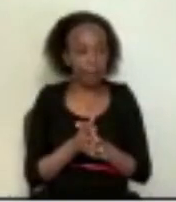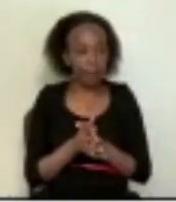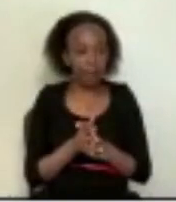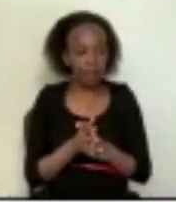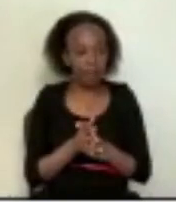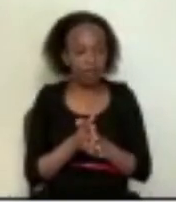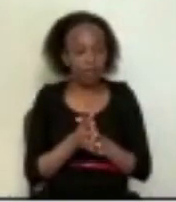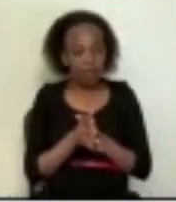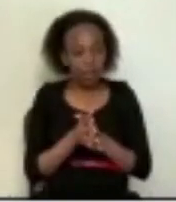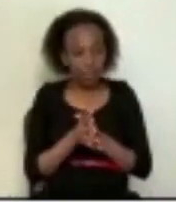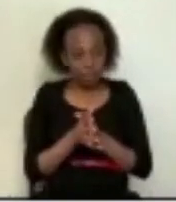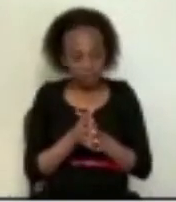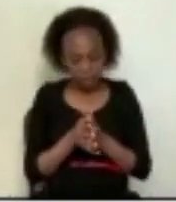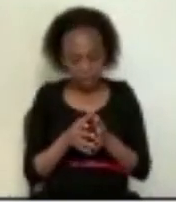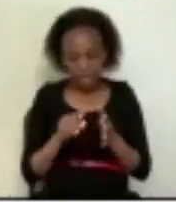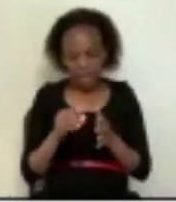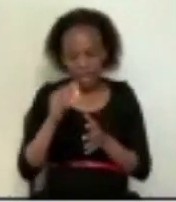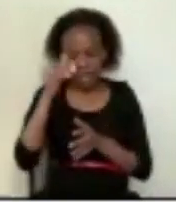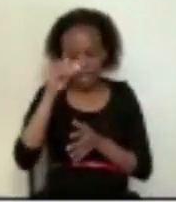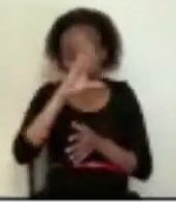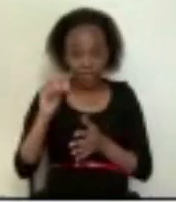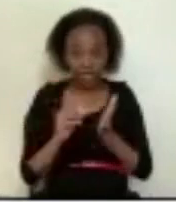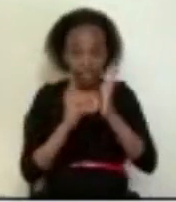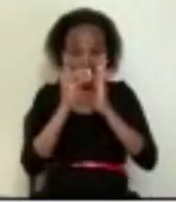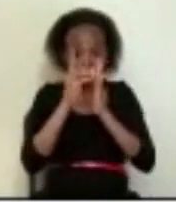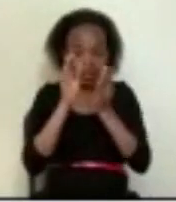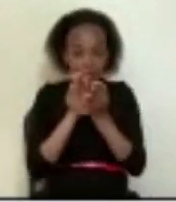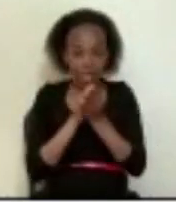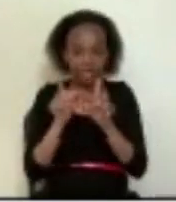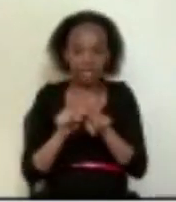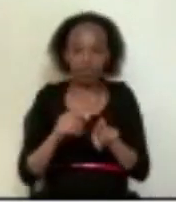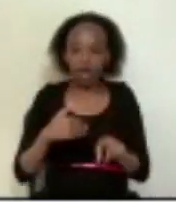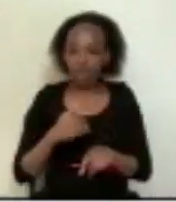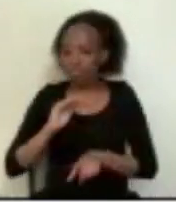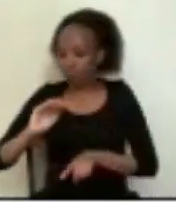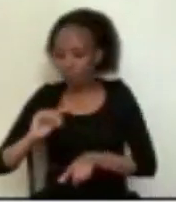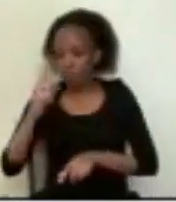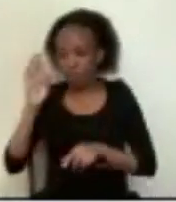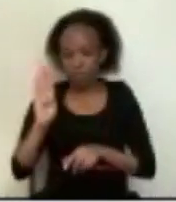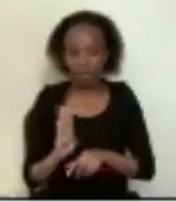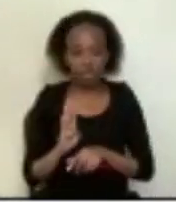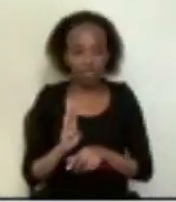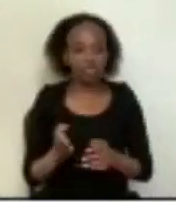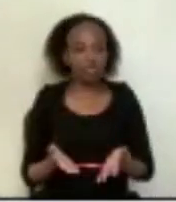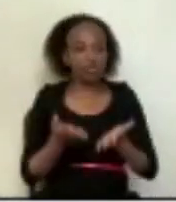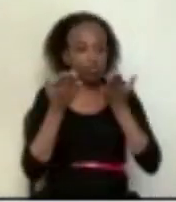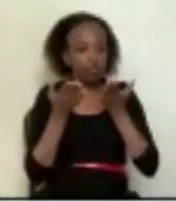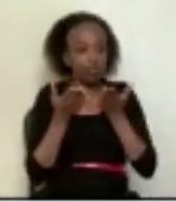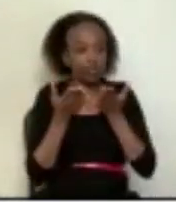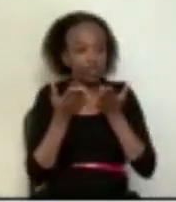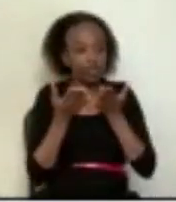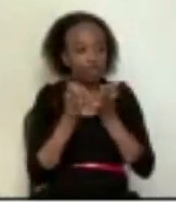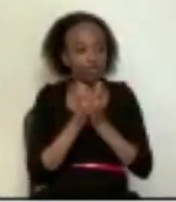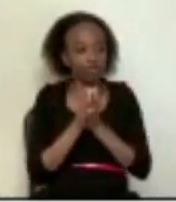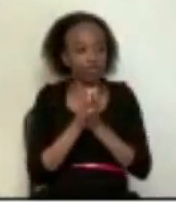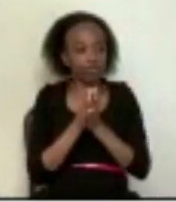More debt for Africa. The African Development Bank also set aside 1 billion to boost wheat production in Africa, right? So